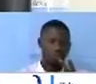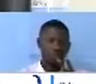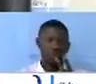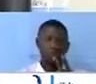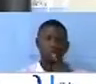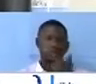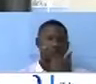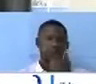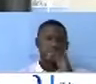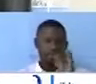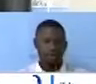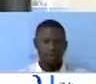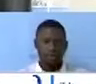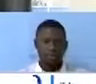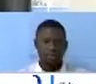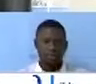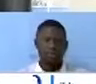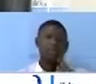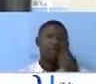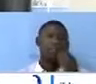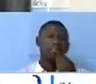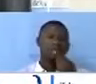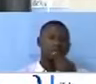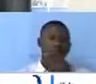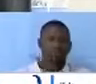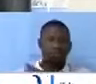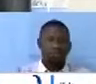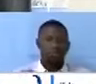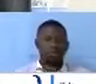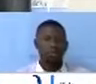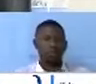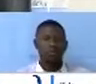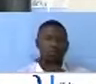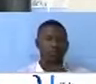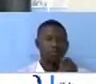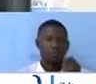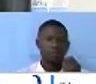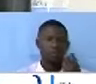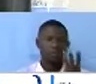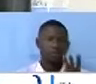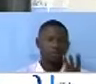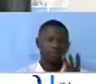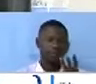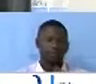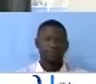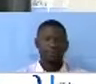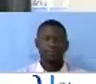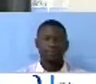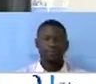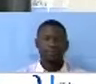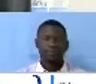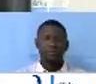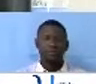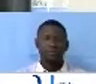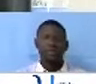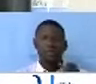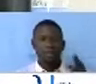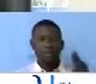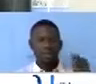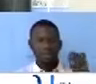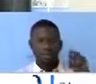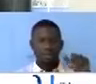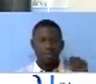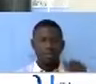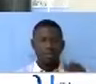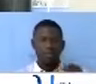first sacked in 2003, not 2002. At the NIA, 2002. And then what happened? Do